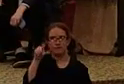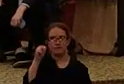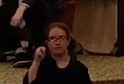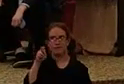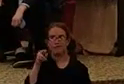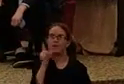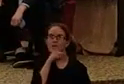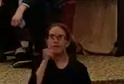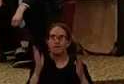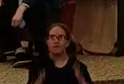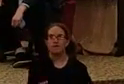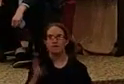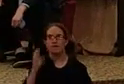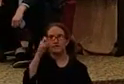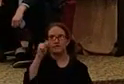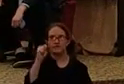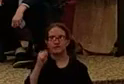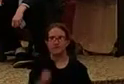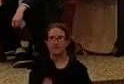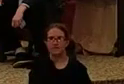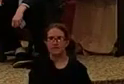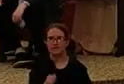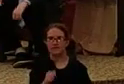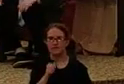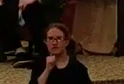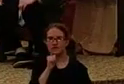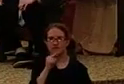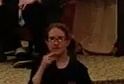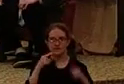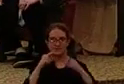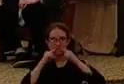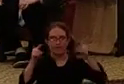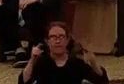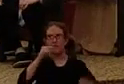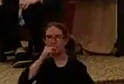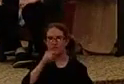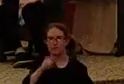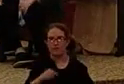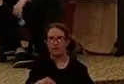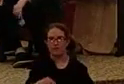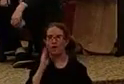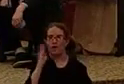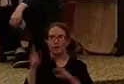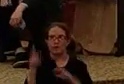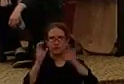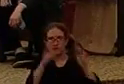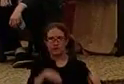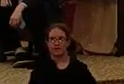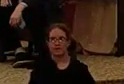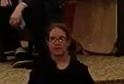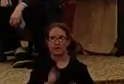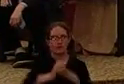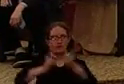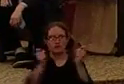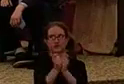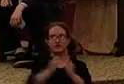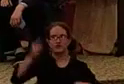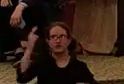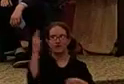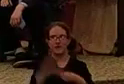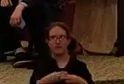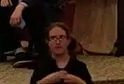liar. You're a cheat. You just admitted it to me. But let me tell you what I'm going to do. I'm going to change your